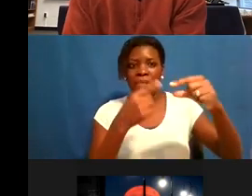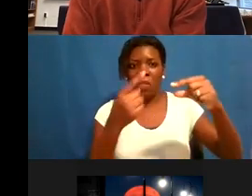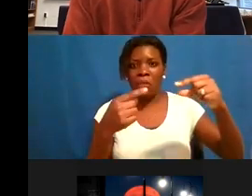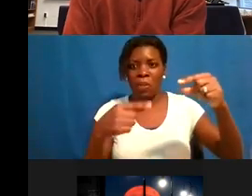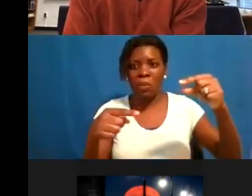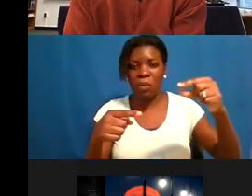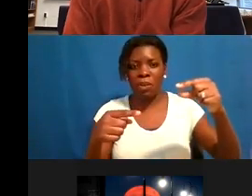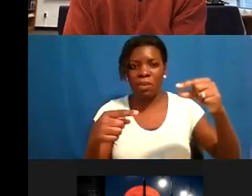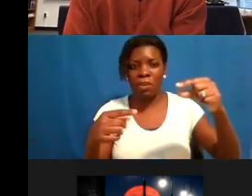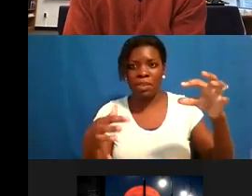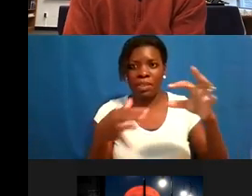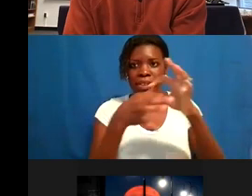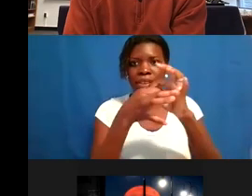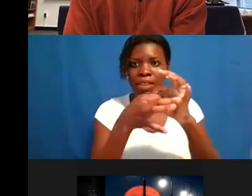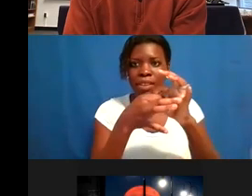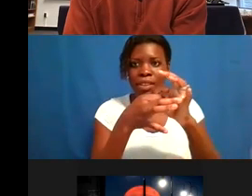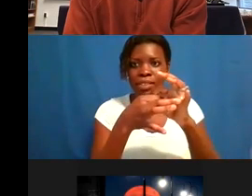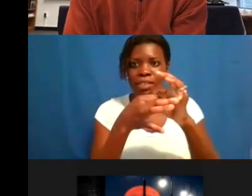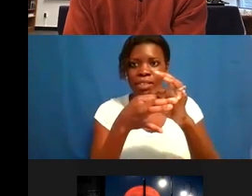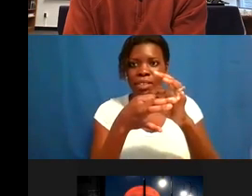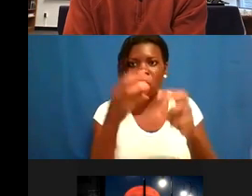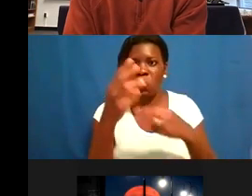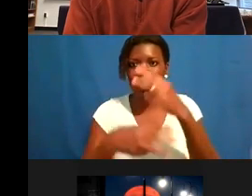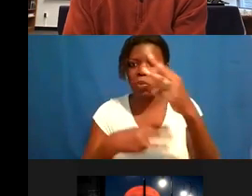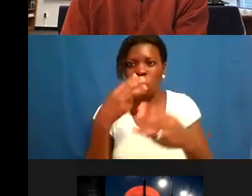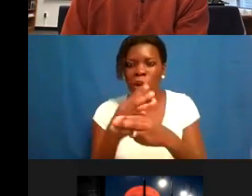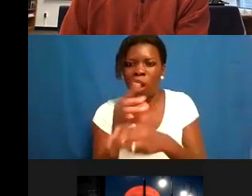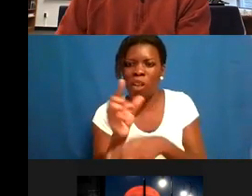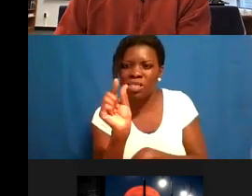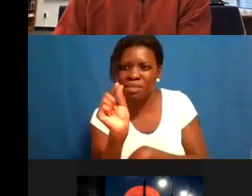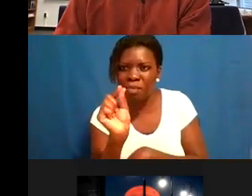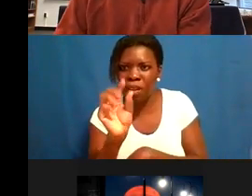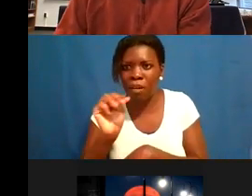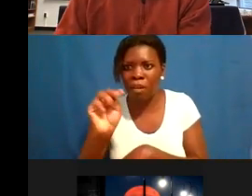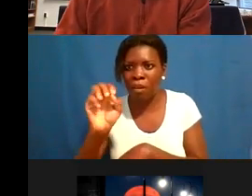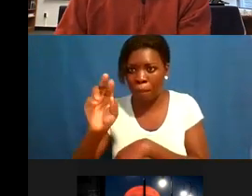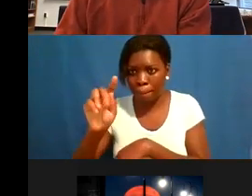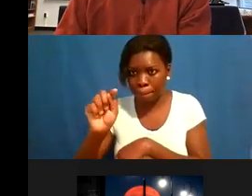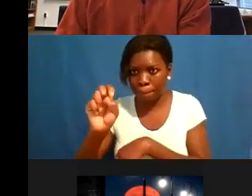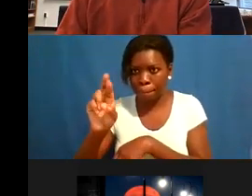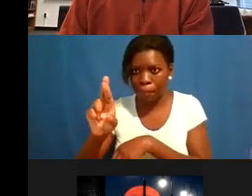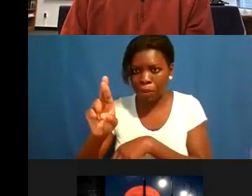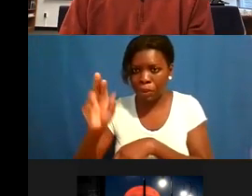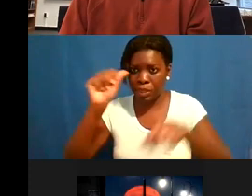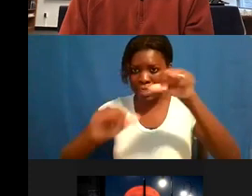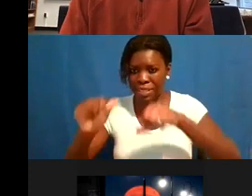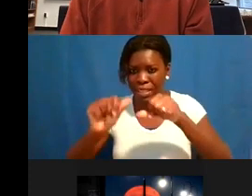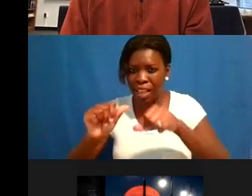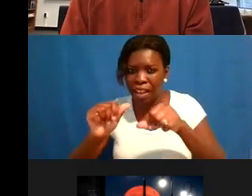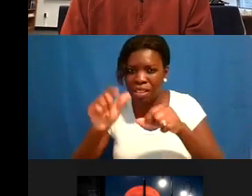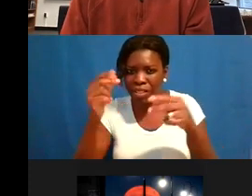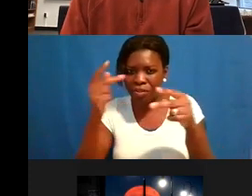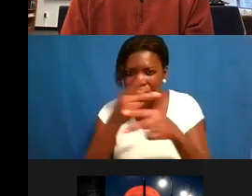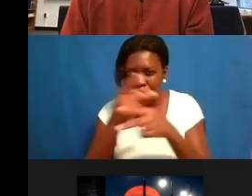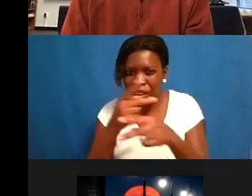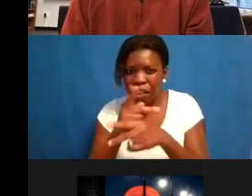actually connected to one of the world's smallest motors. And so scientists have figured out what that motor looks like.